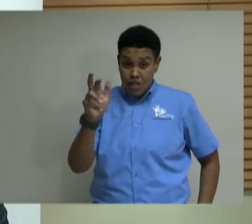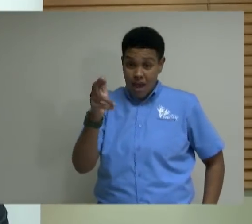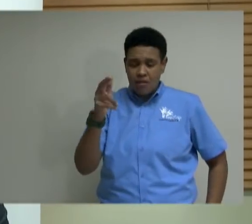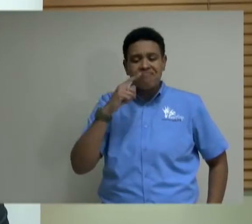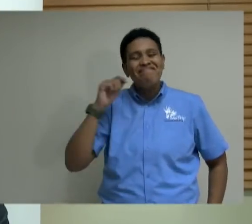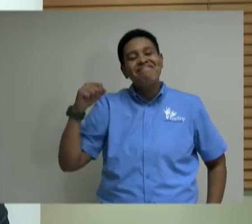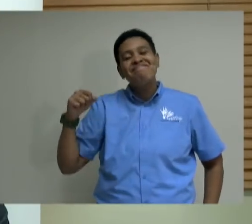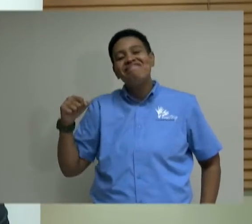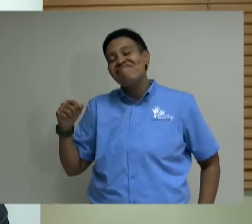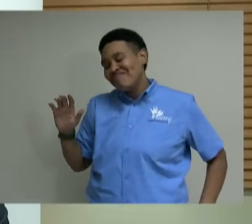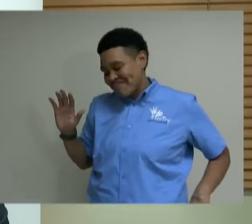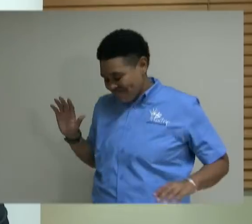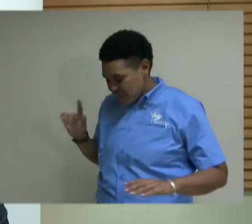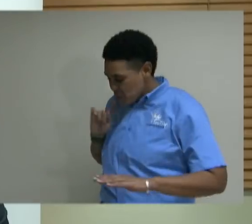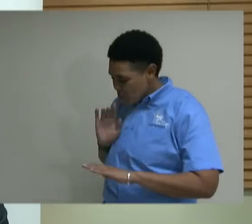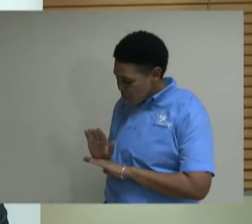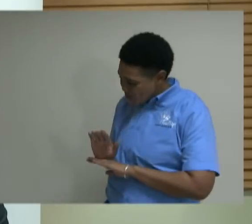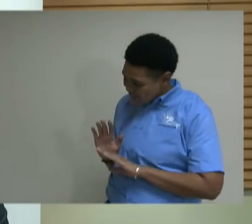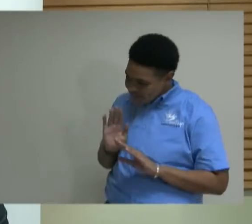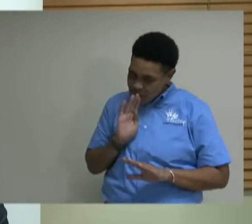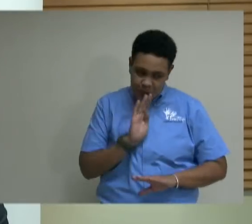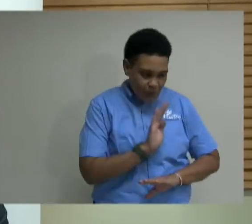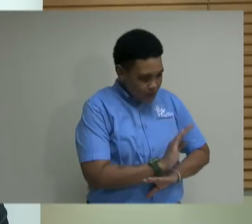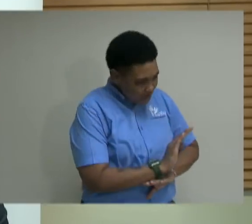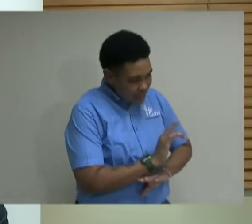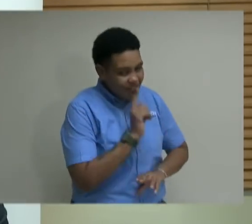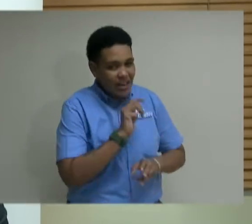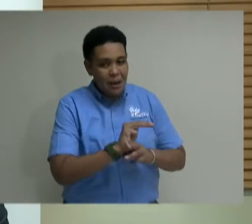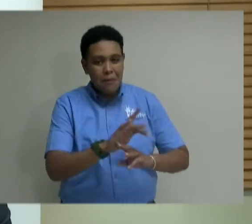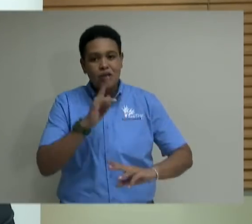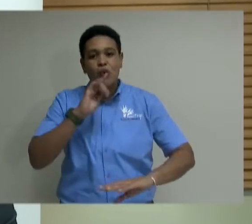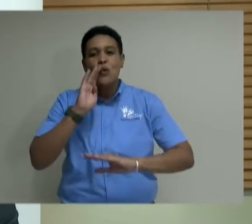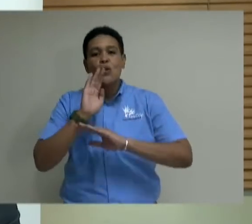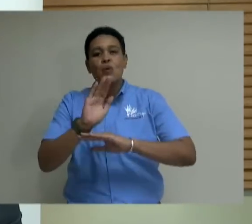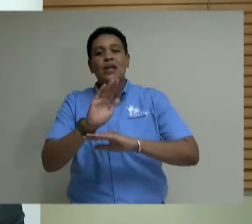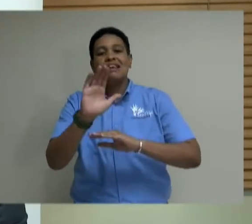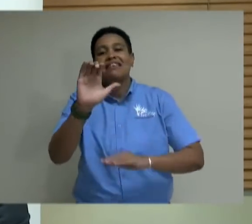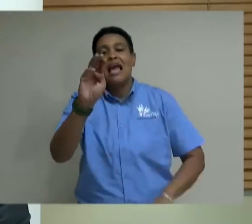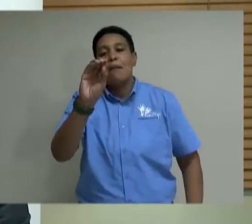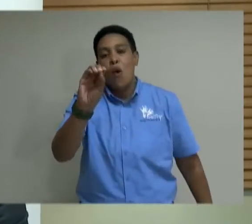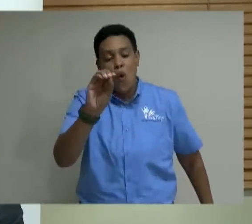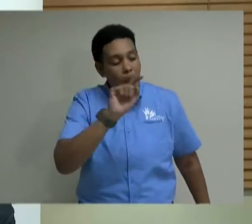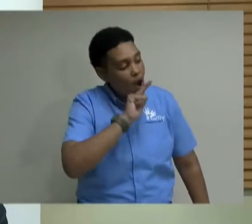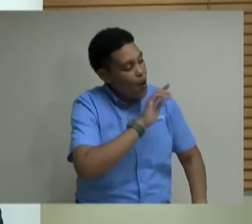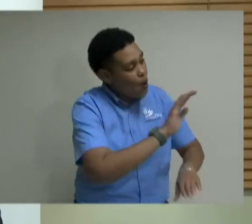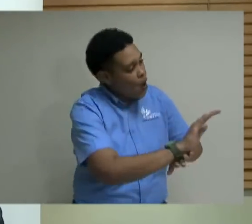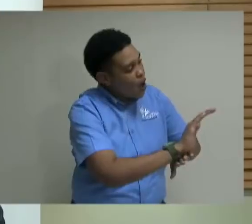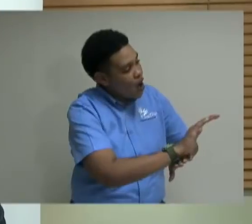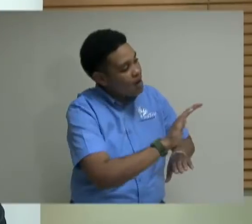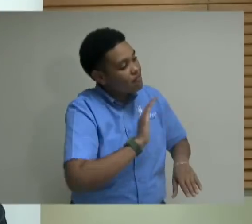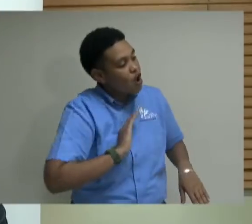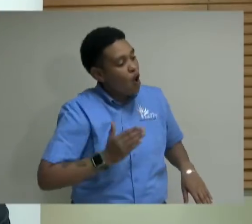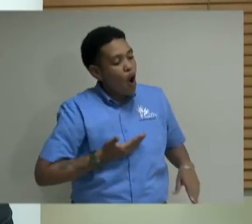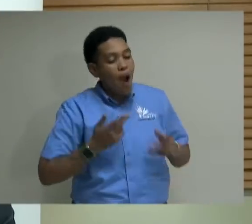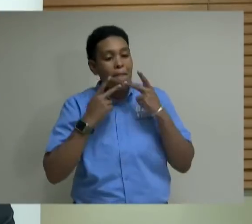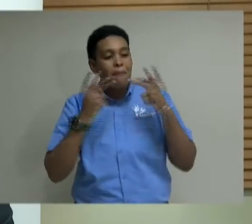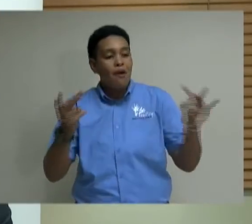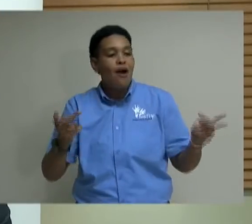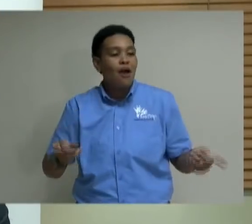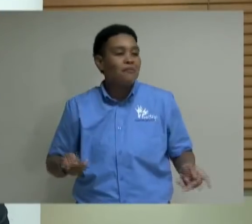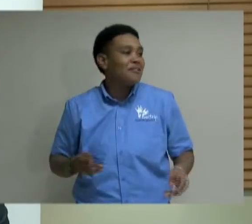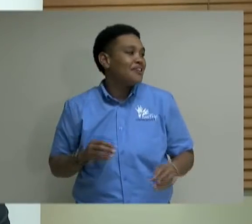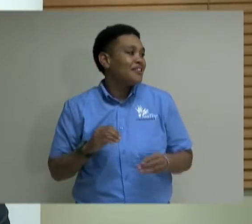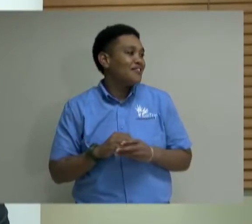Yes, good evening, Minister. Good evening, CMO, and good evening to our public